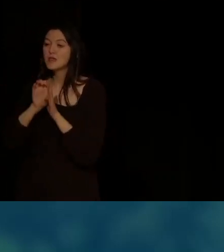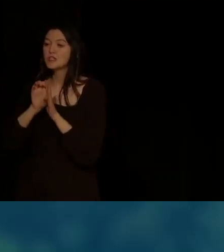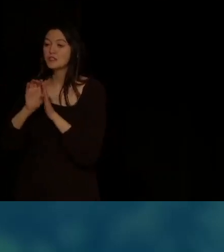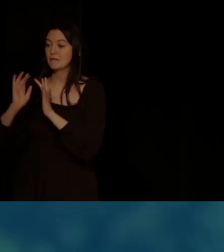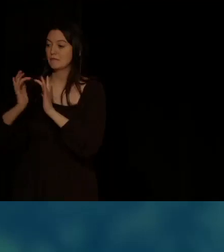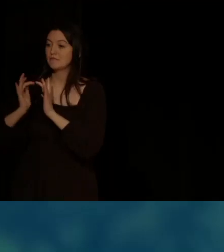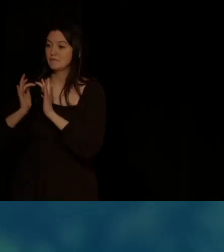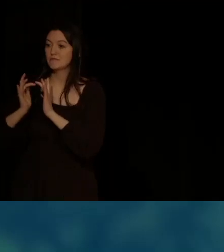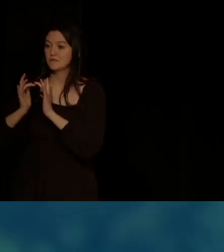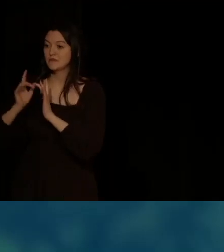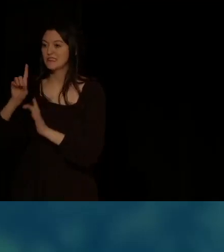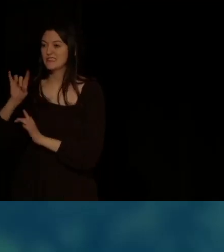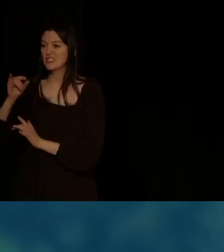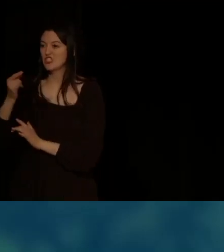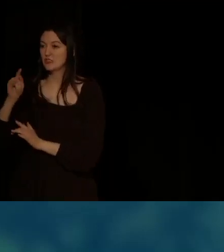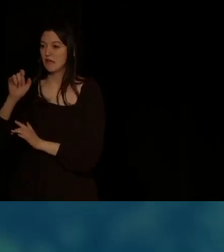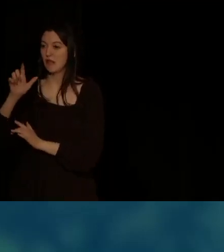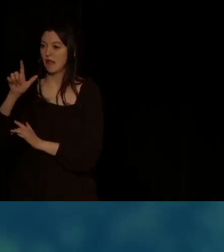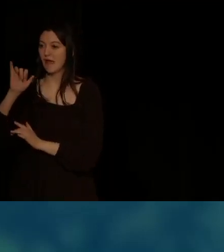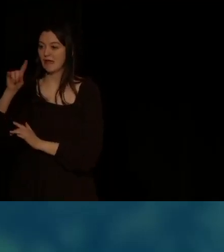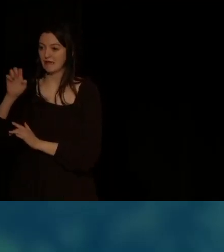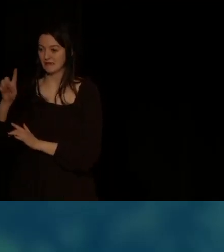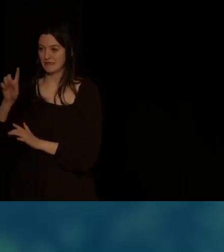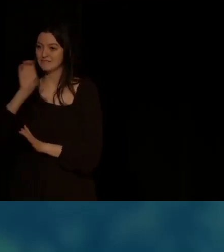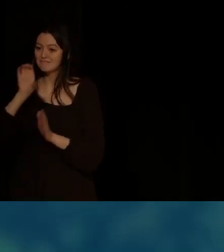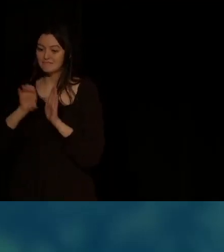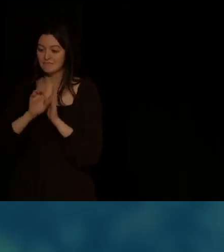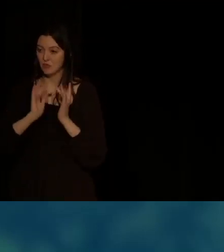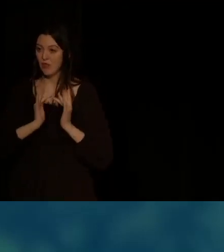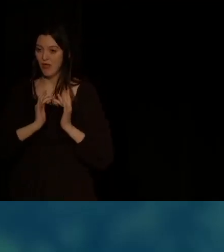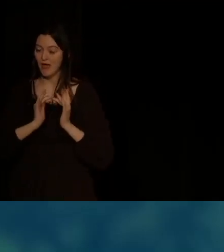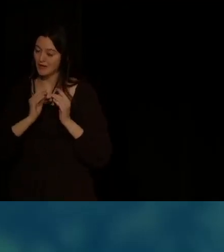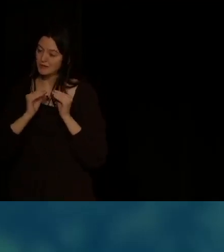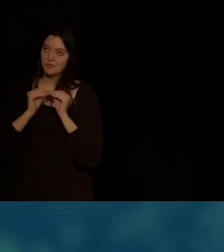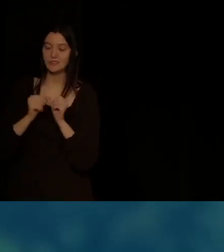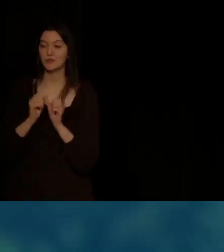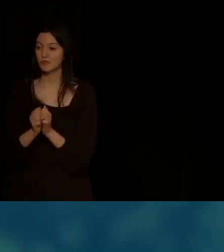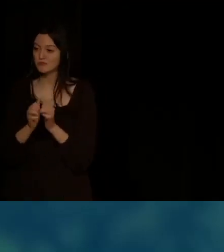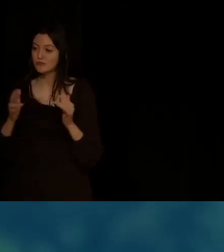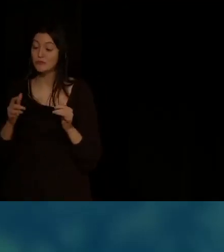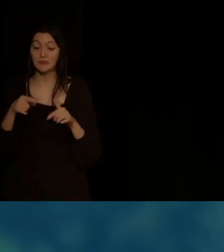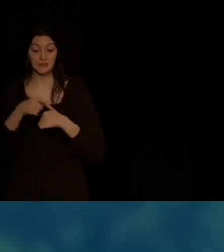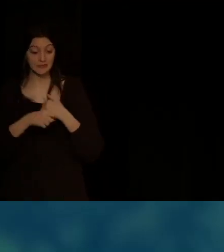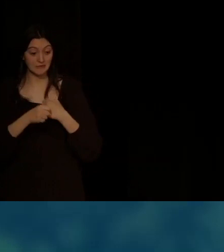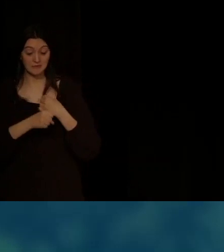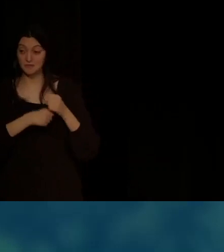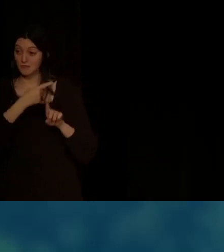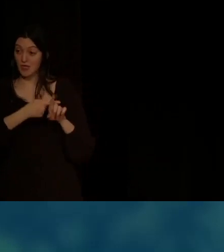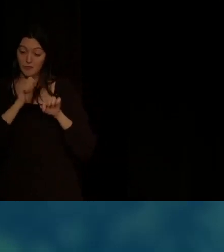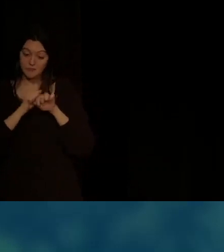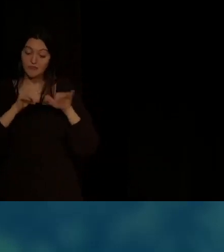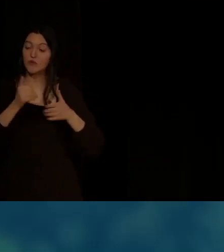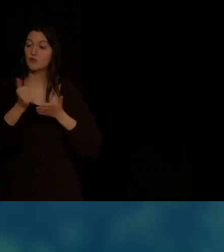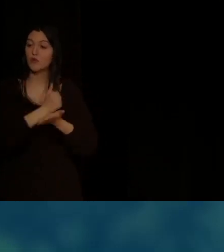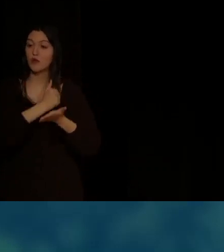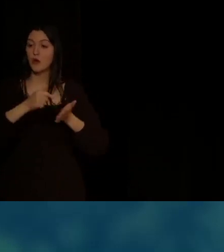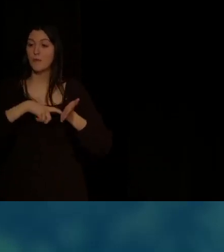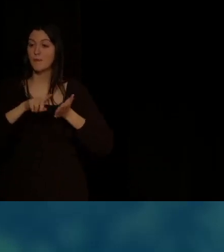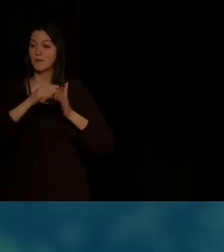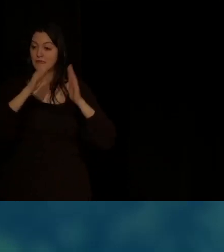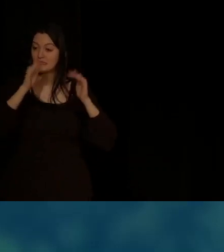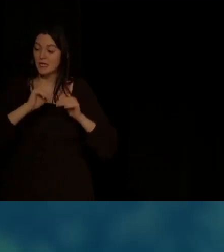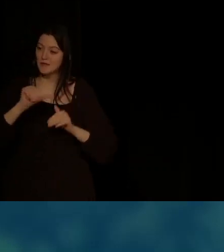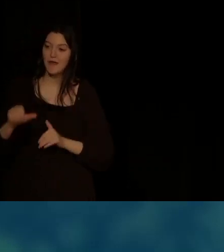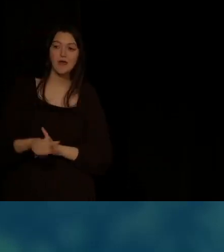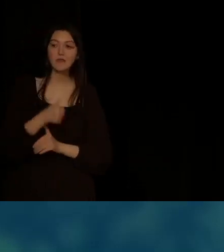number continues to grow. This month, we'll begin rolling out a credit card payment system for many of our services, creating another